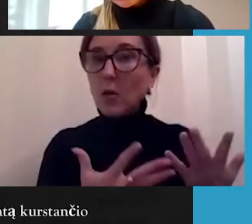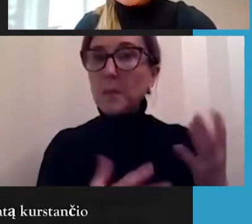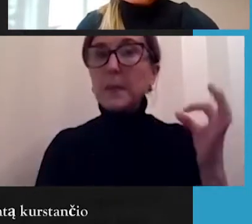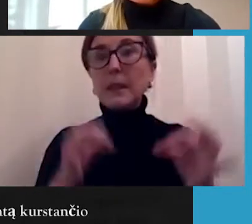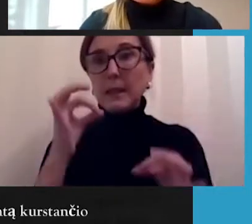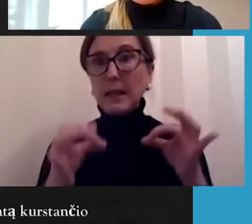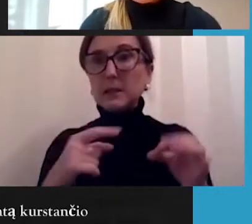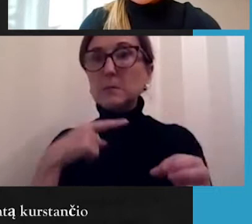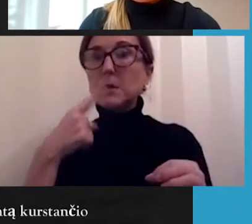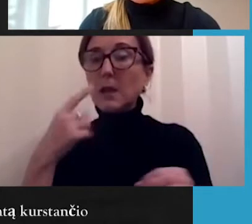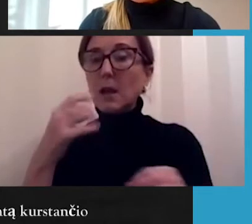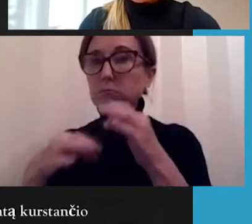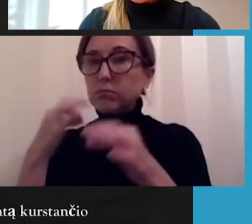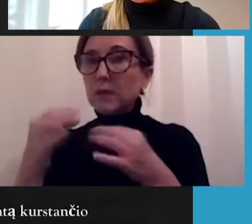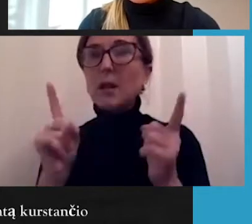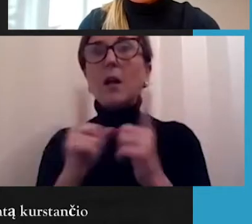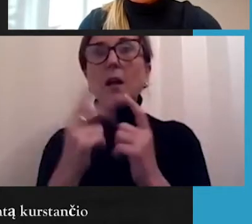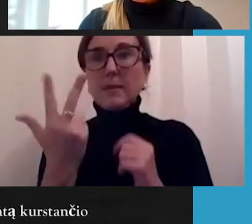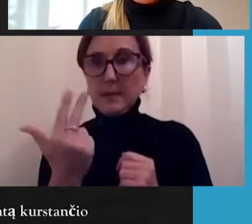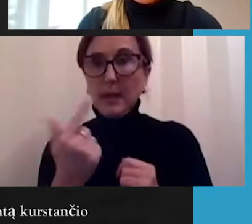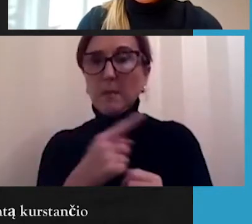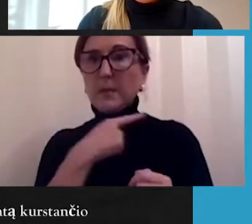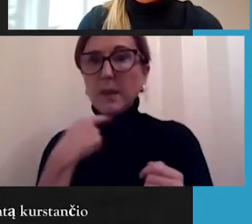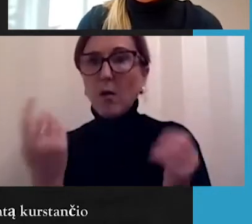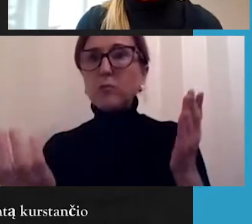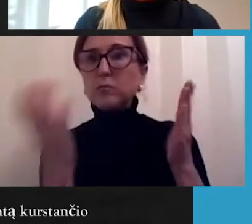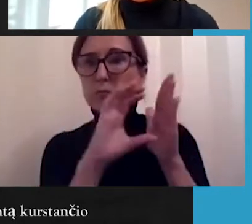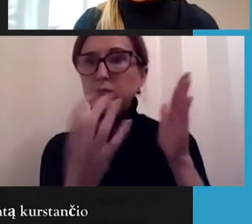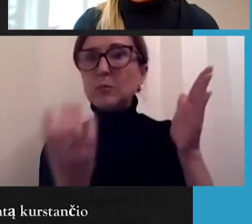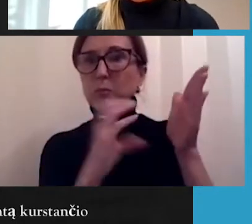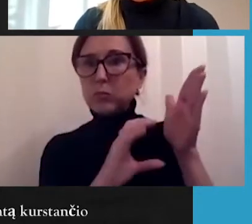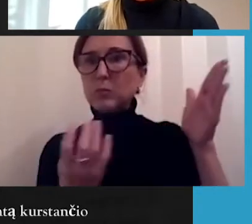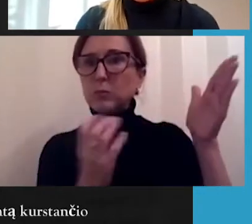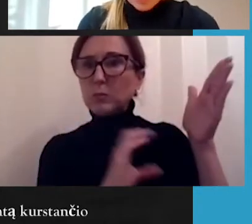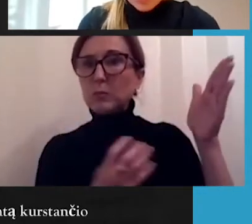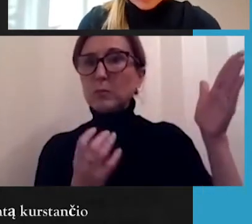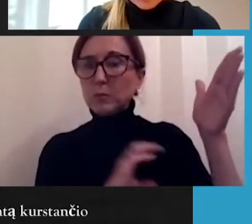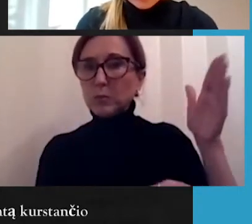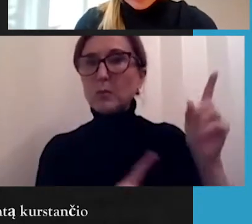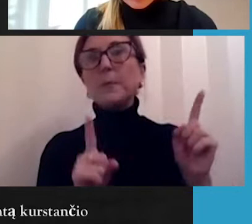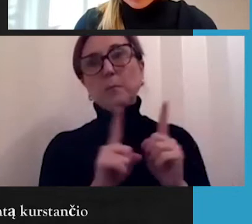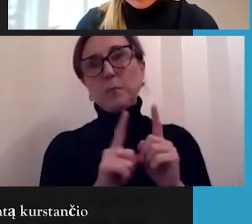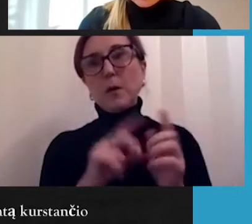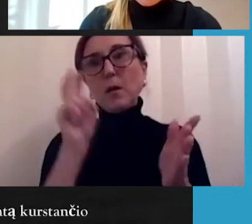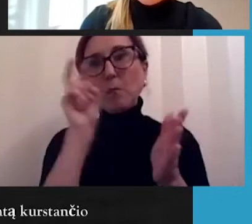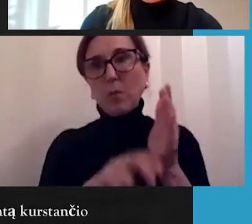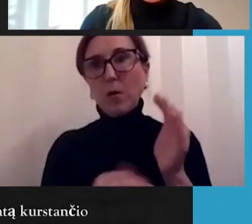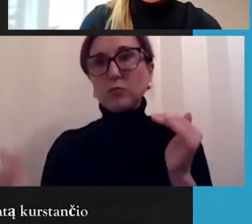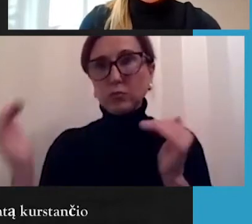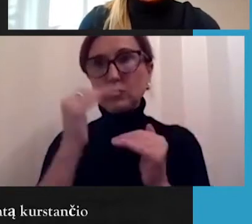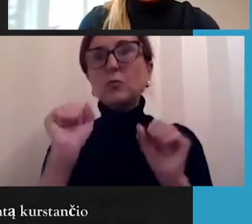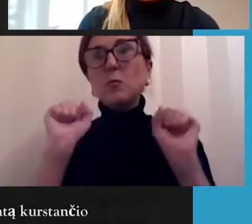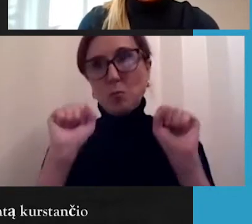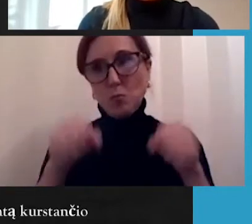rather than the formal aspect of it. And the number of comments could